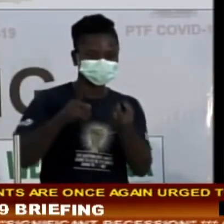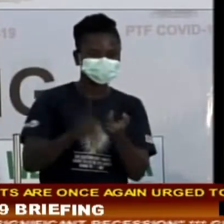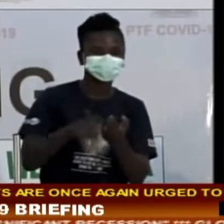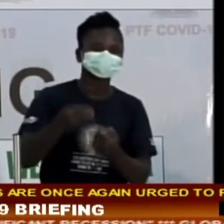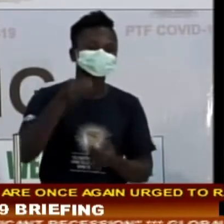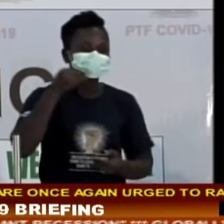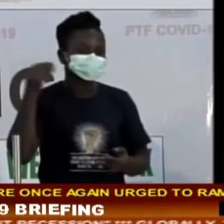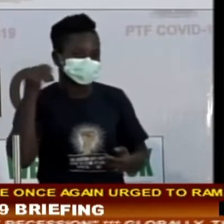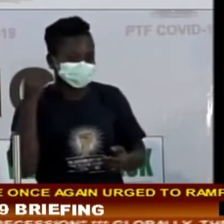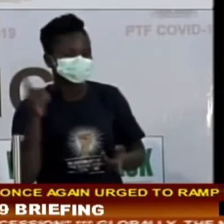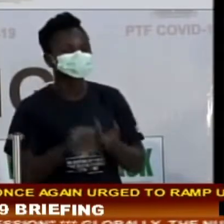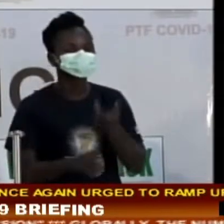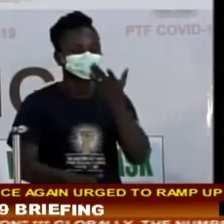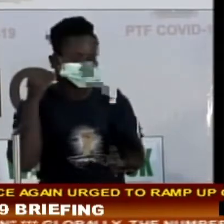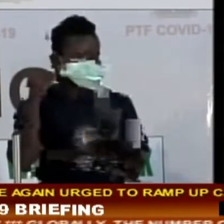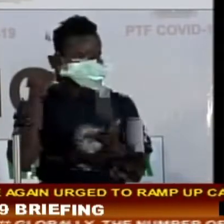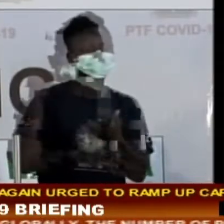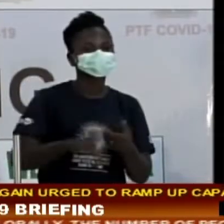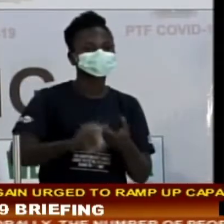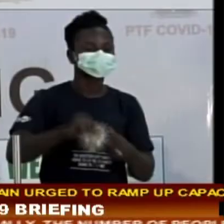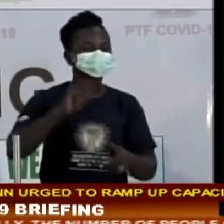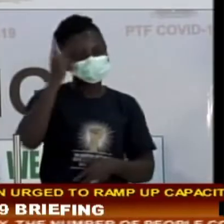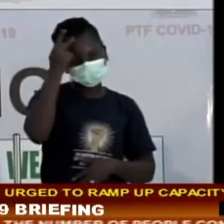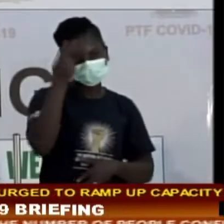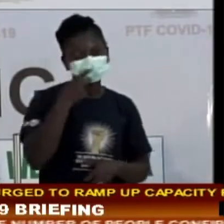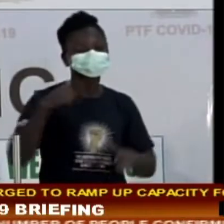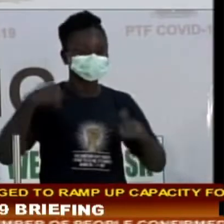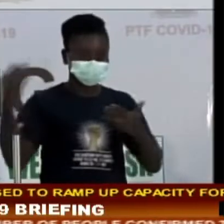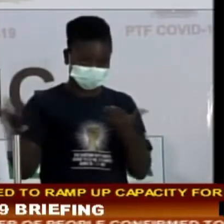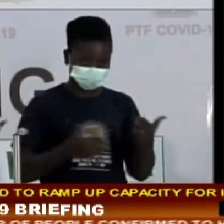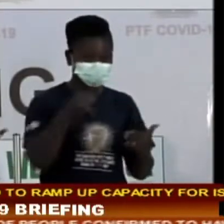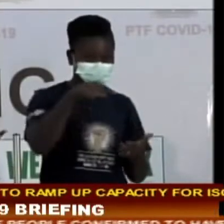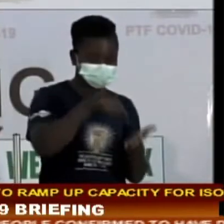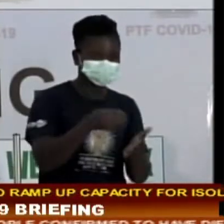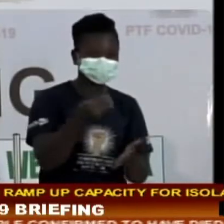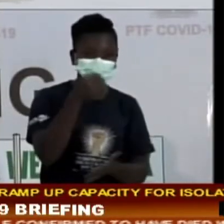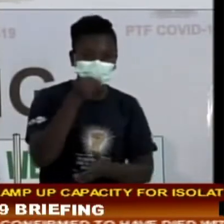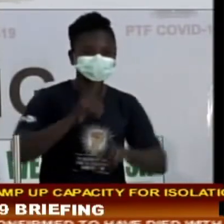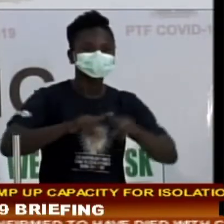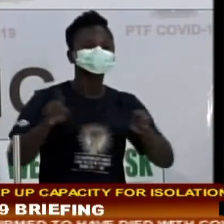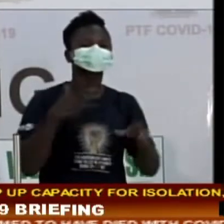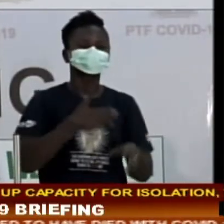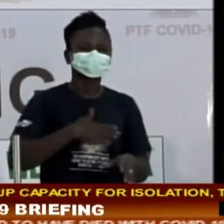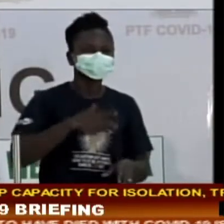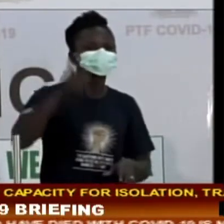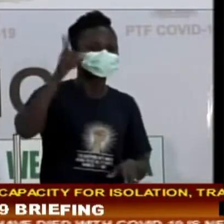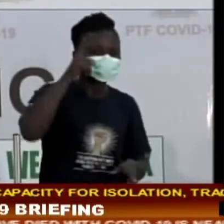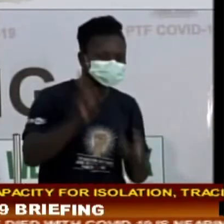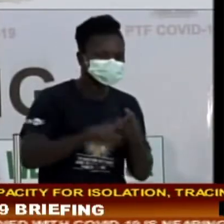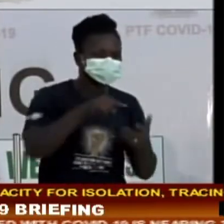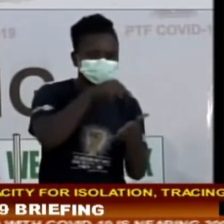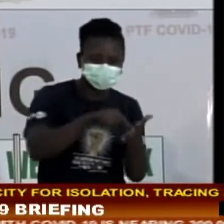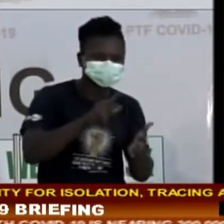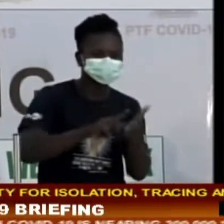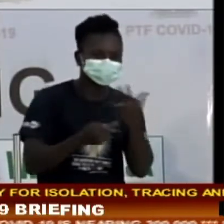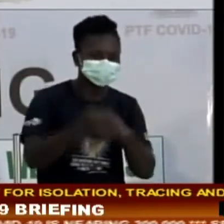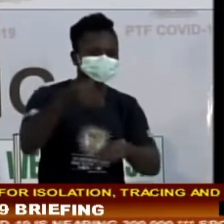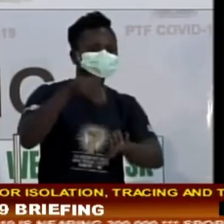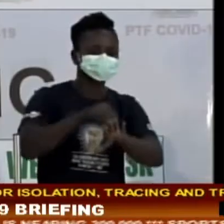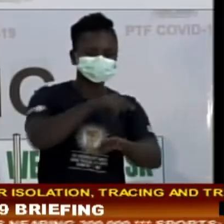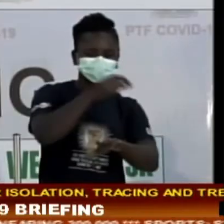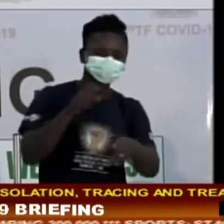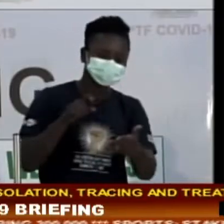to parents we bringing you this food but we want you to please listen to to this program as so time can you make the radio available